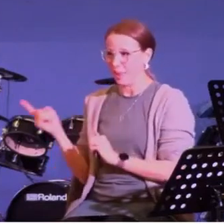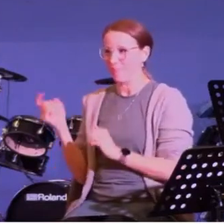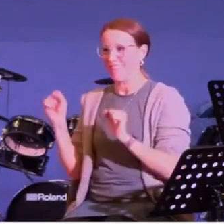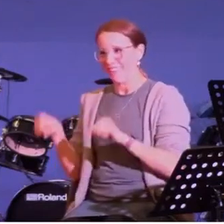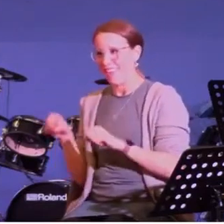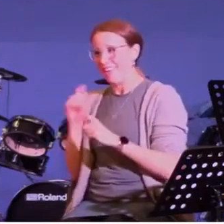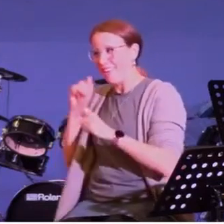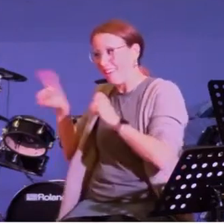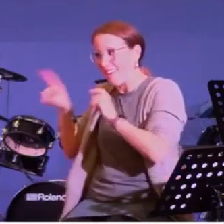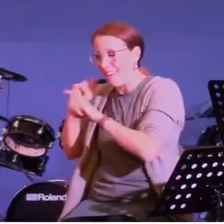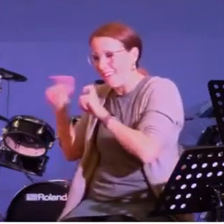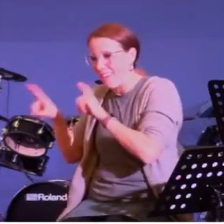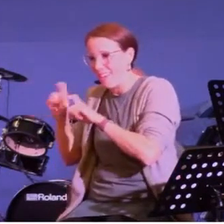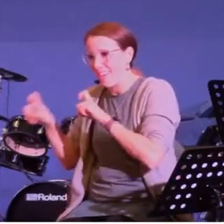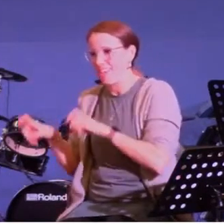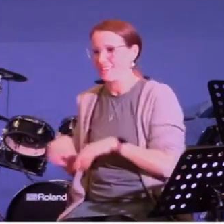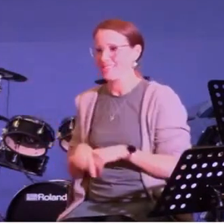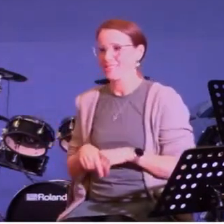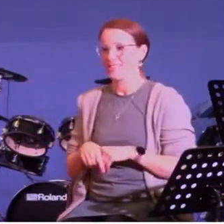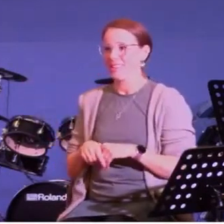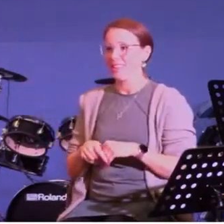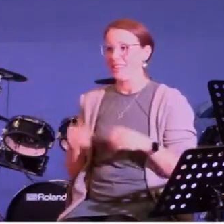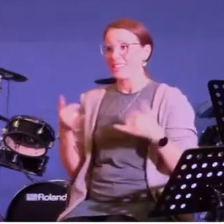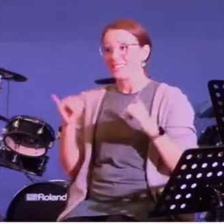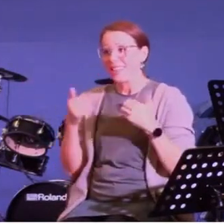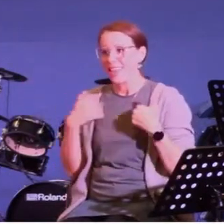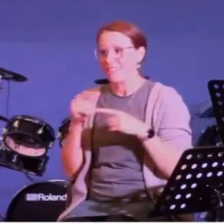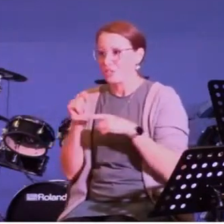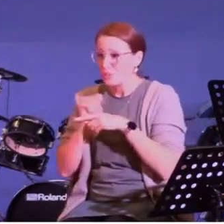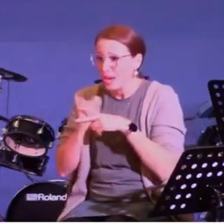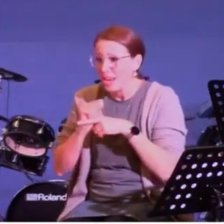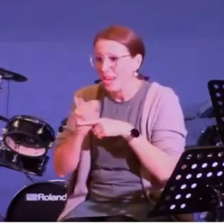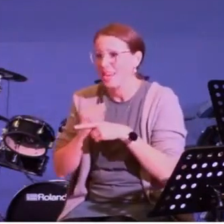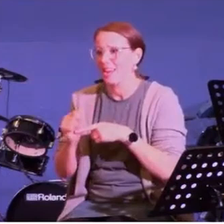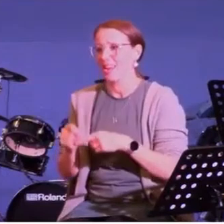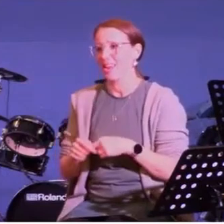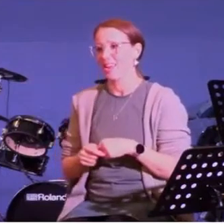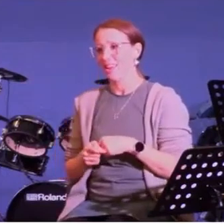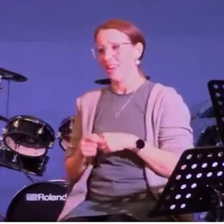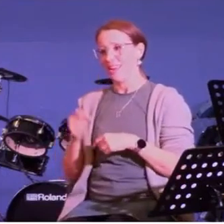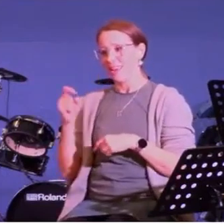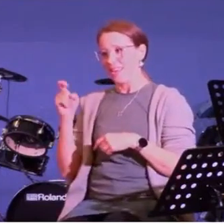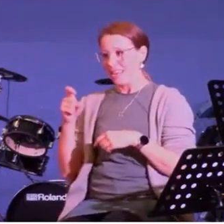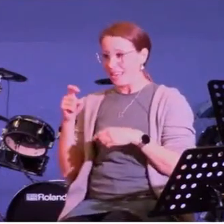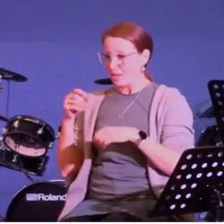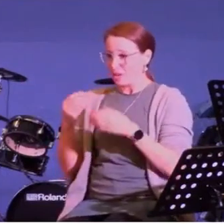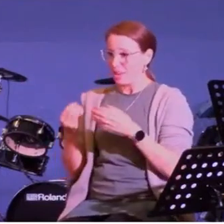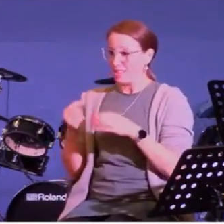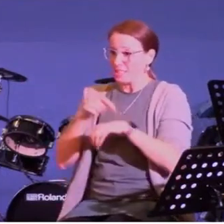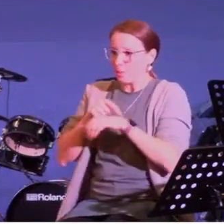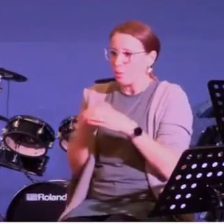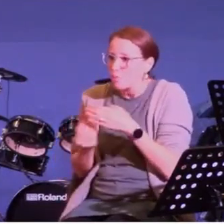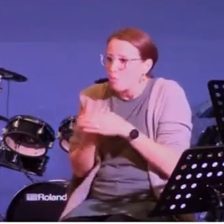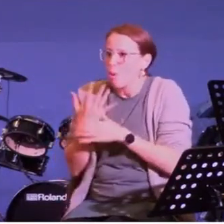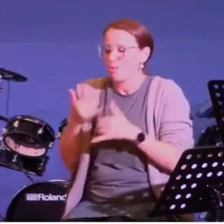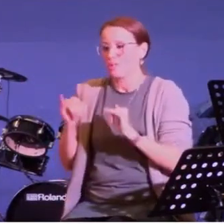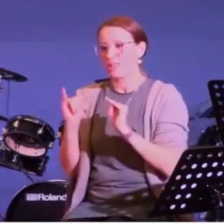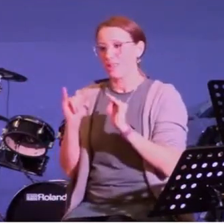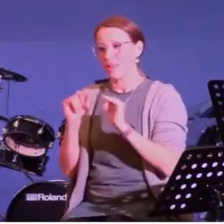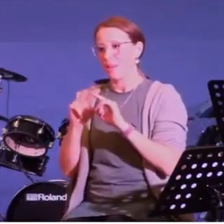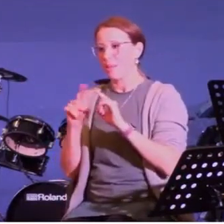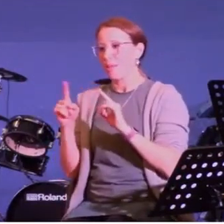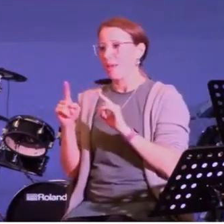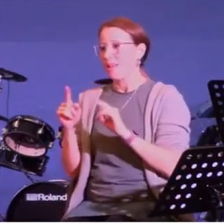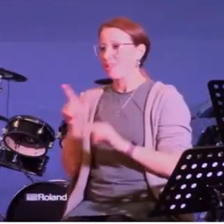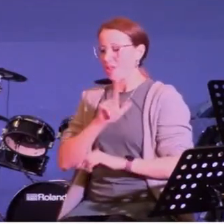We've been training. There's still training that has to take place. There's still growing that has to happen. But this is something the Lord's put on his heart, and so we're going to do our best to stand